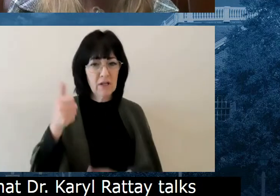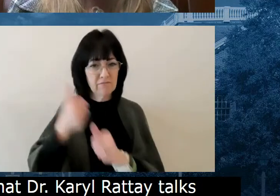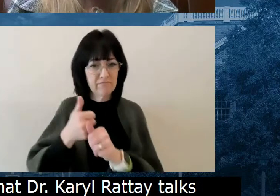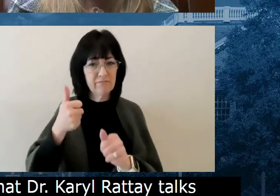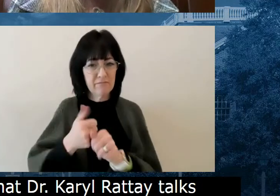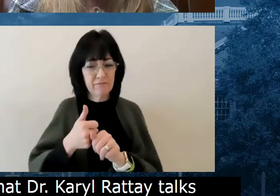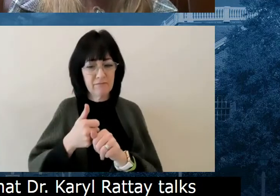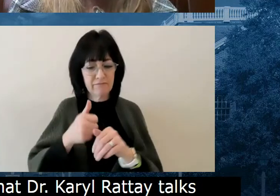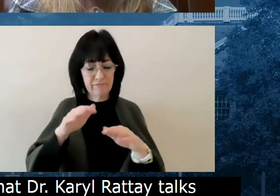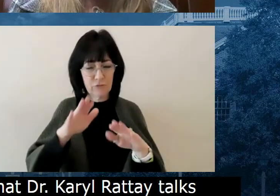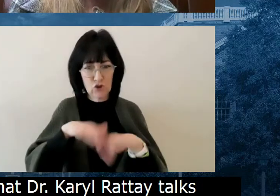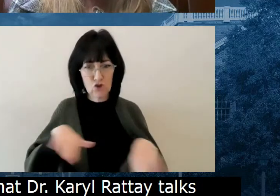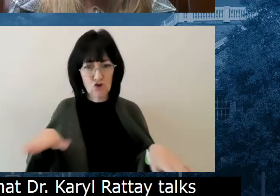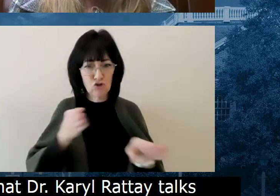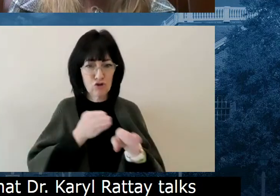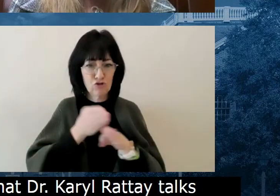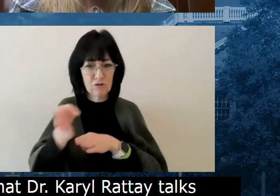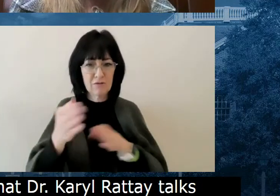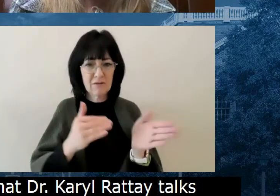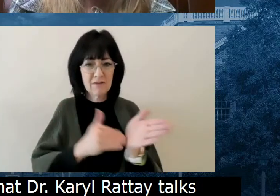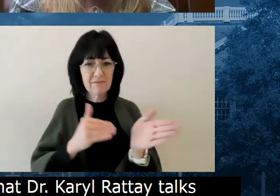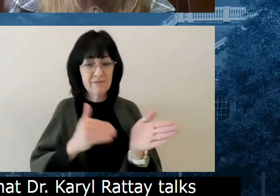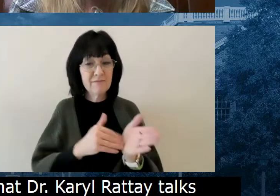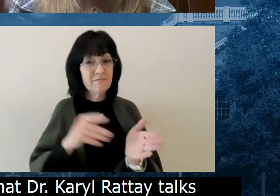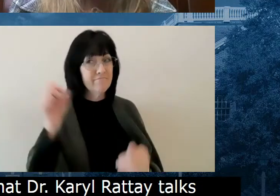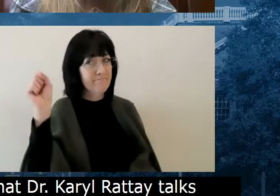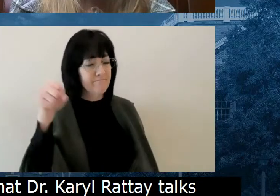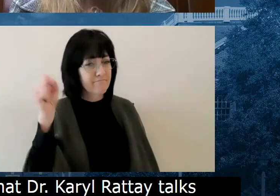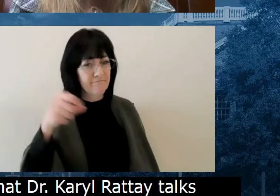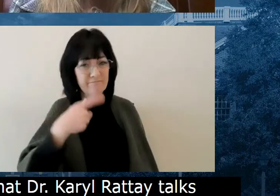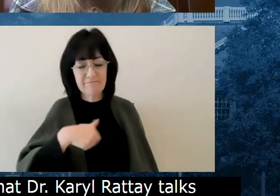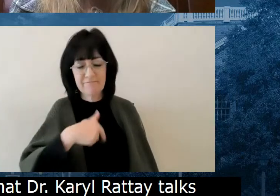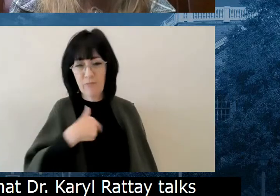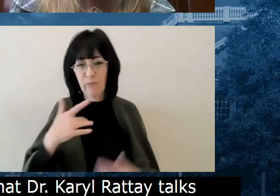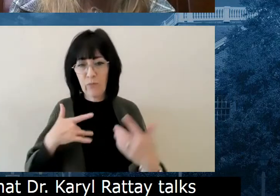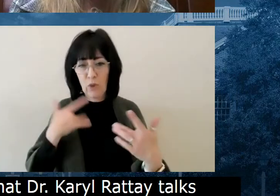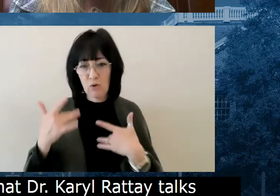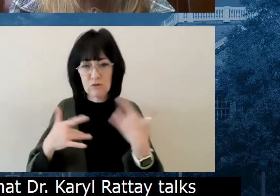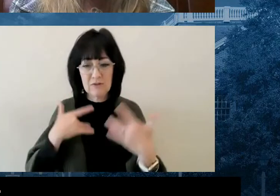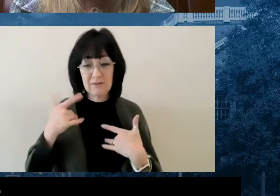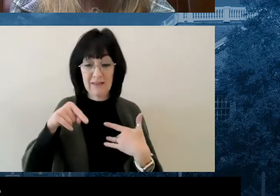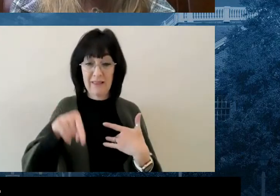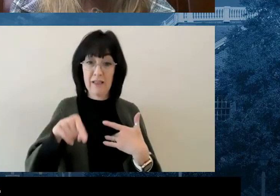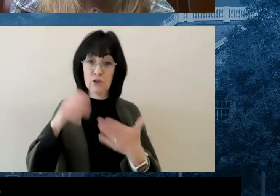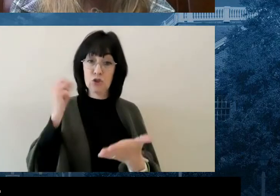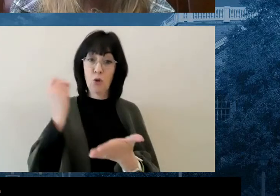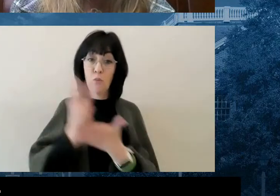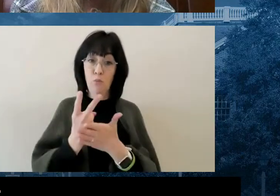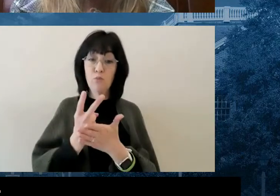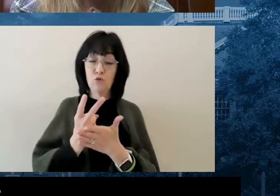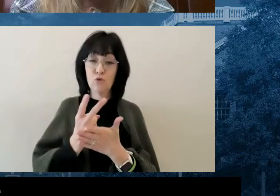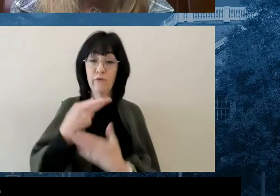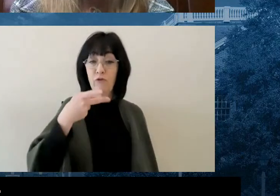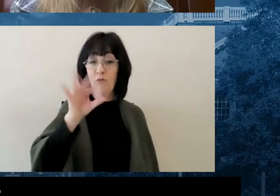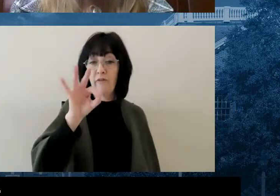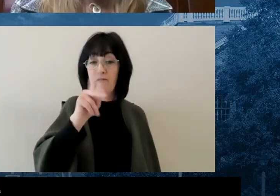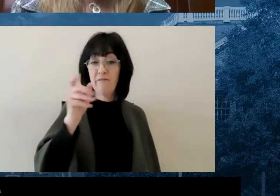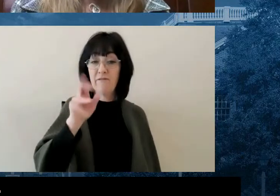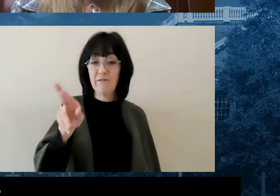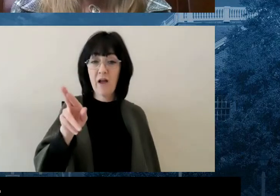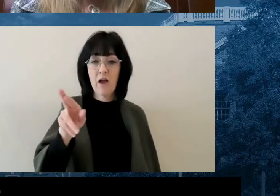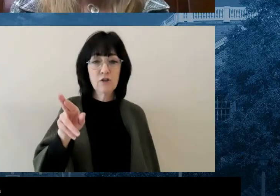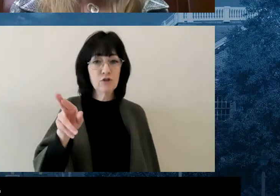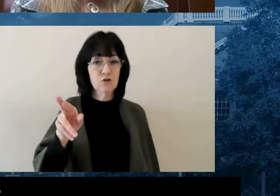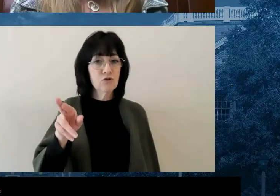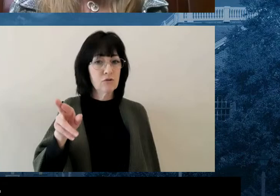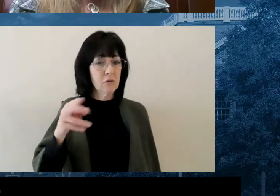we're so excited that this approval is imminent for Pfizer for 12 to 15. I mean, at one point we thought it